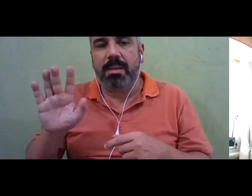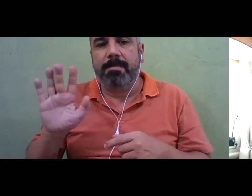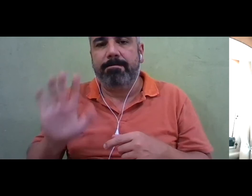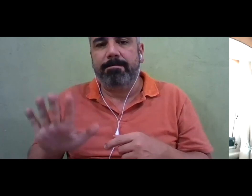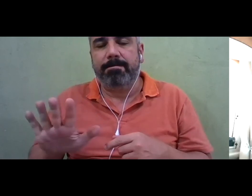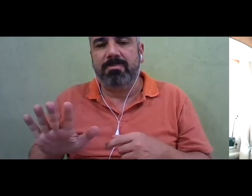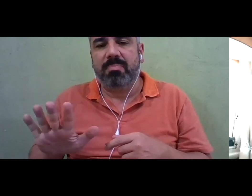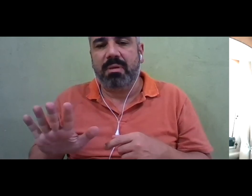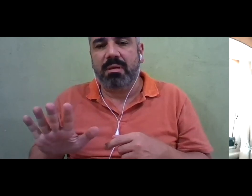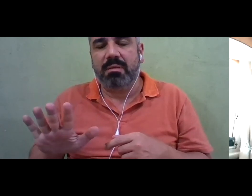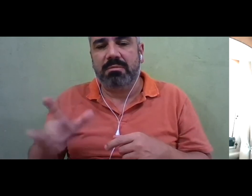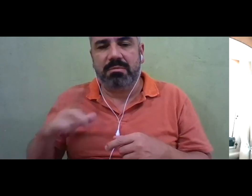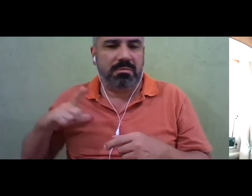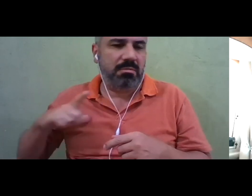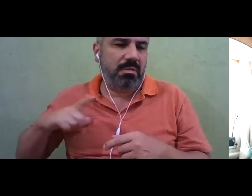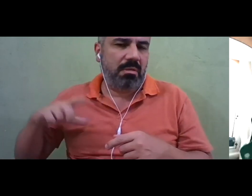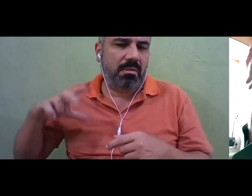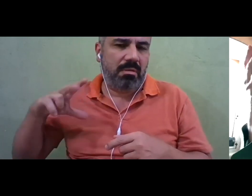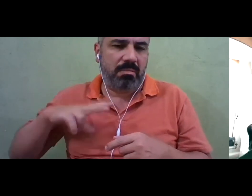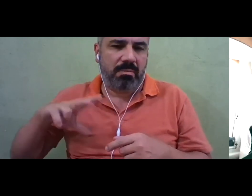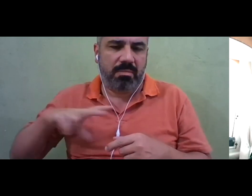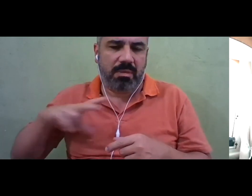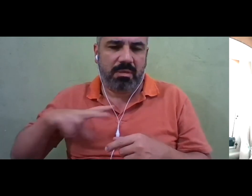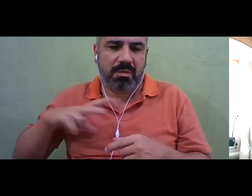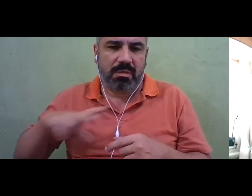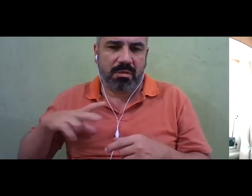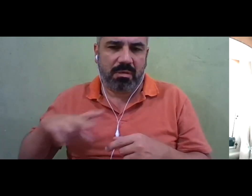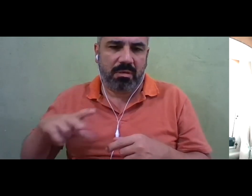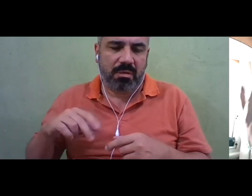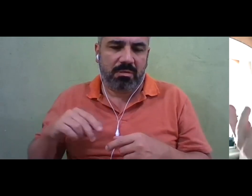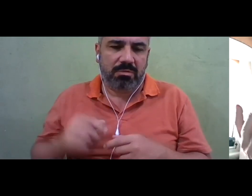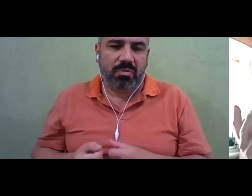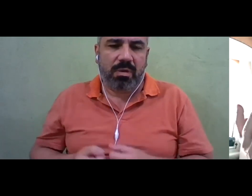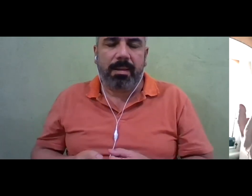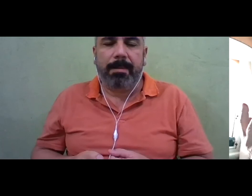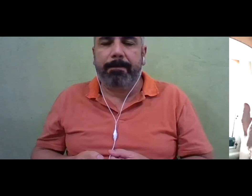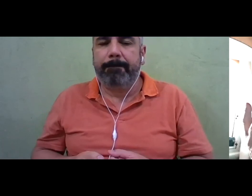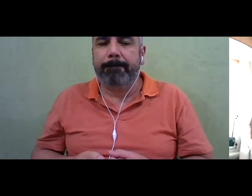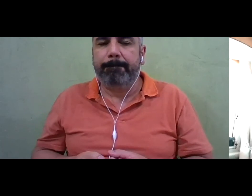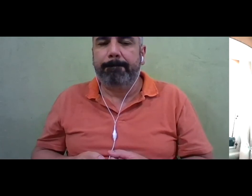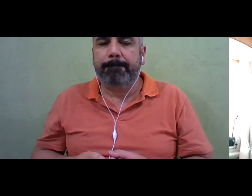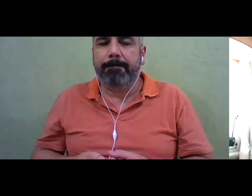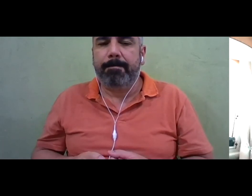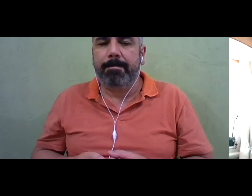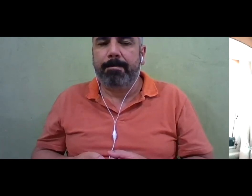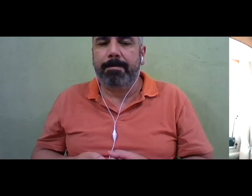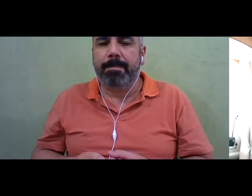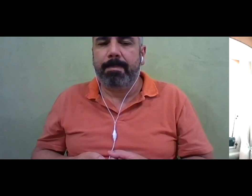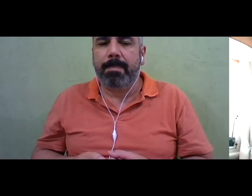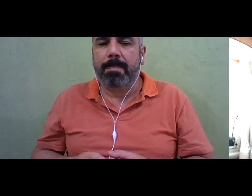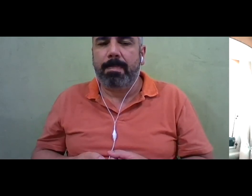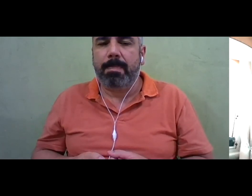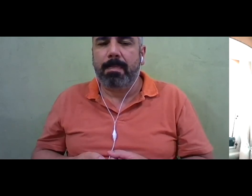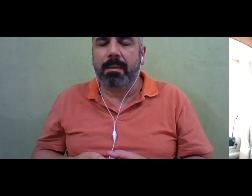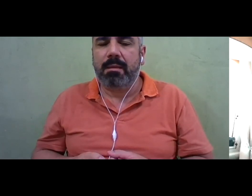leader says, you know, here's the government I'm going to create, here are the principles we stand from. Now, you don't just take them at their